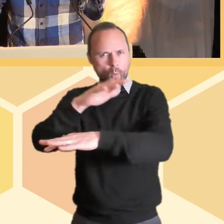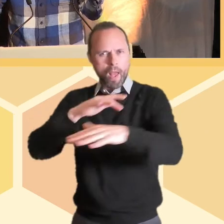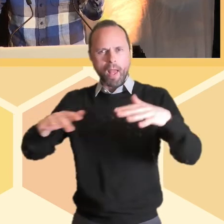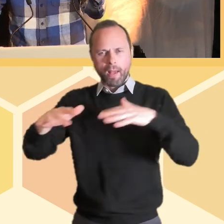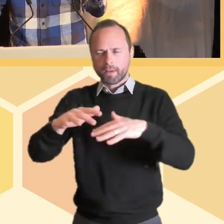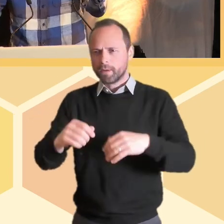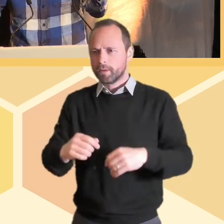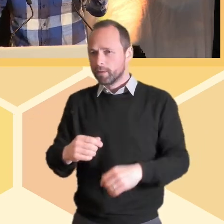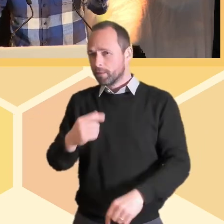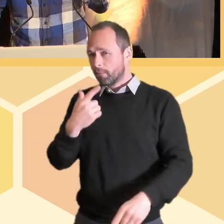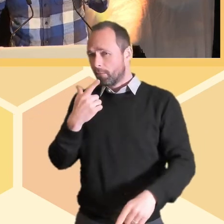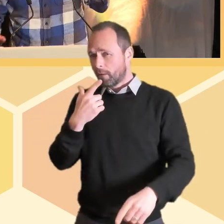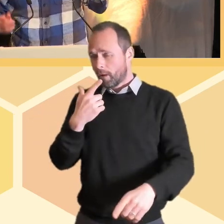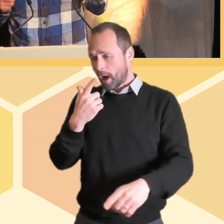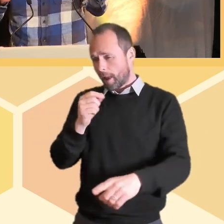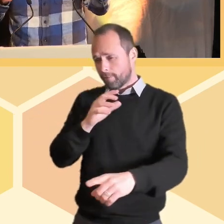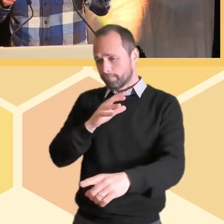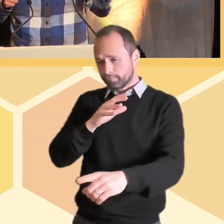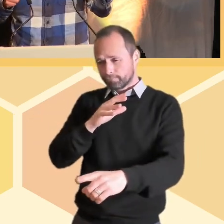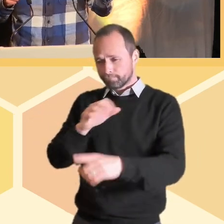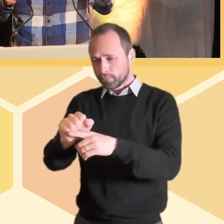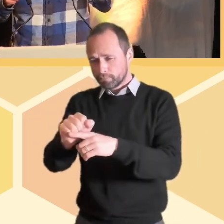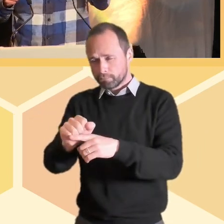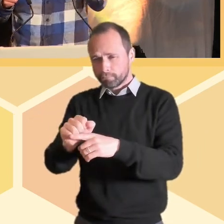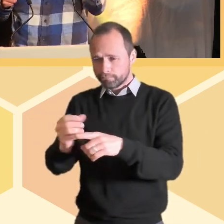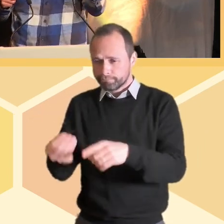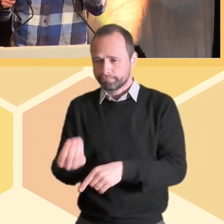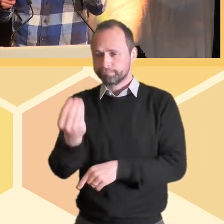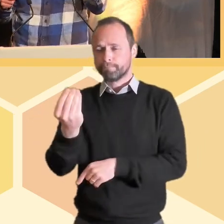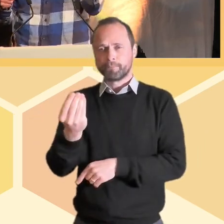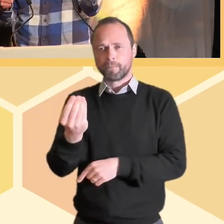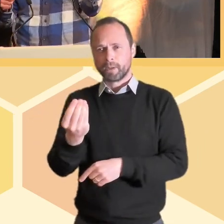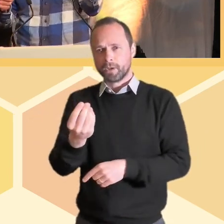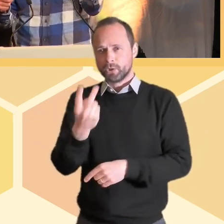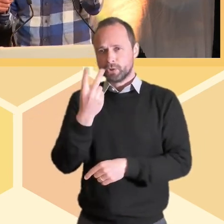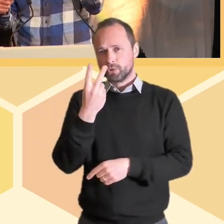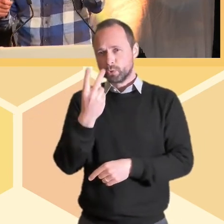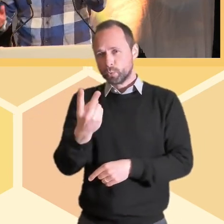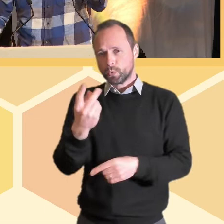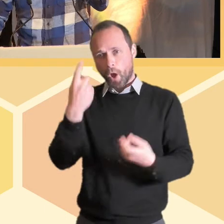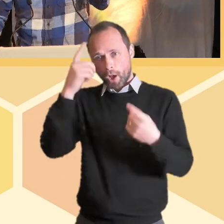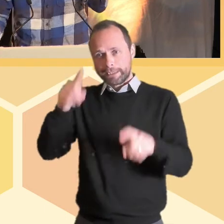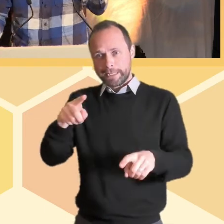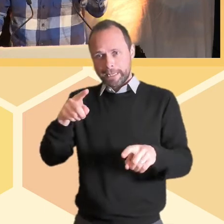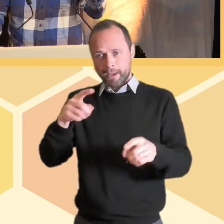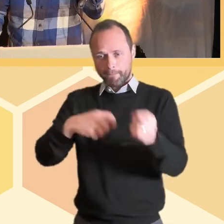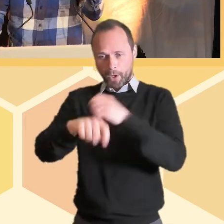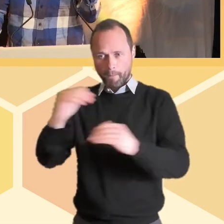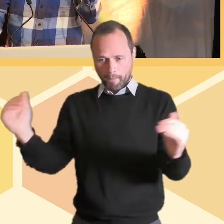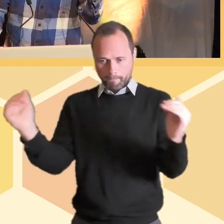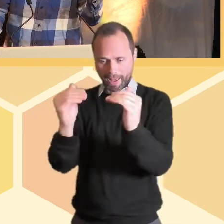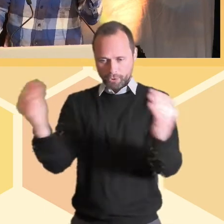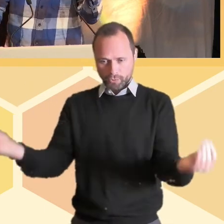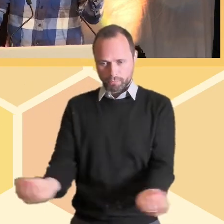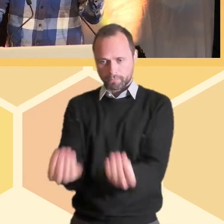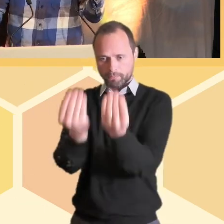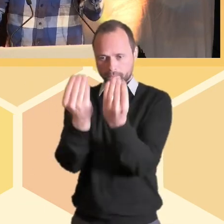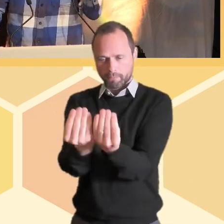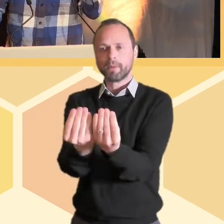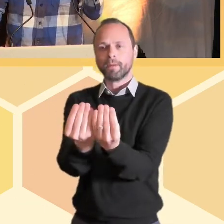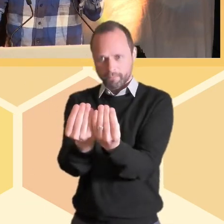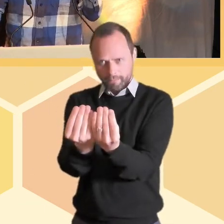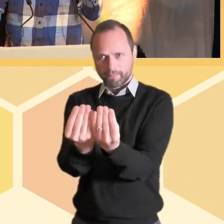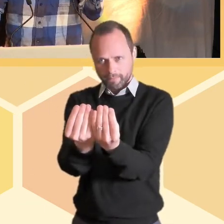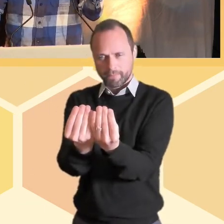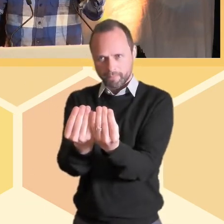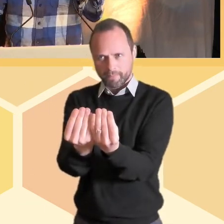can find 2 or more things to fit, perfectly together, the chances are